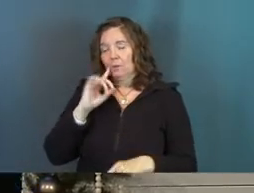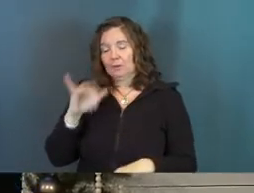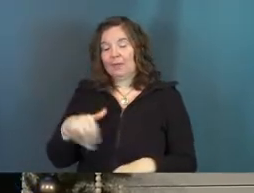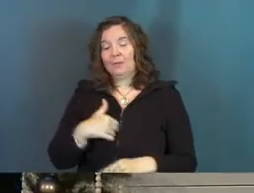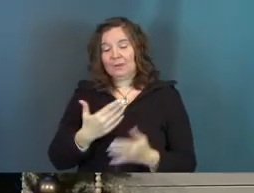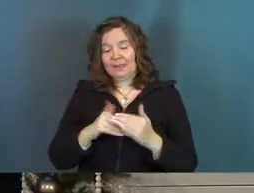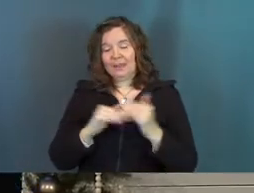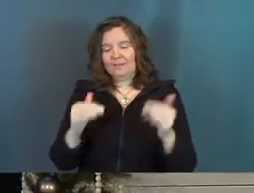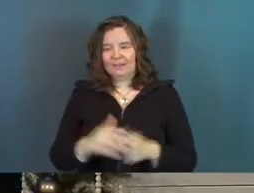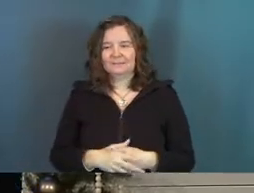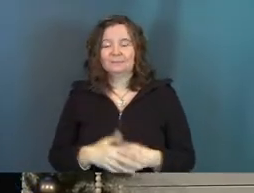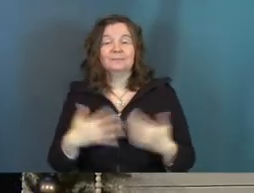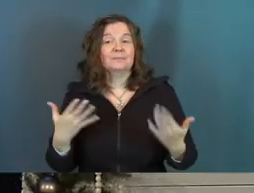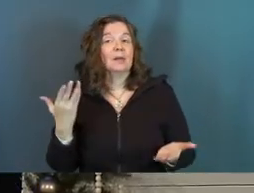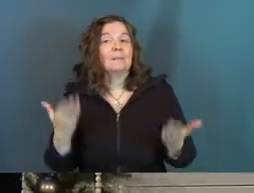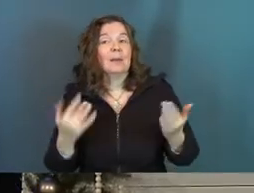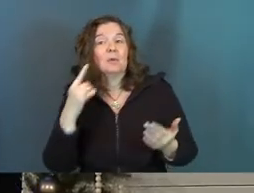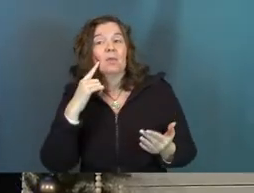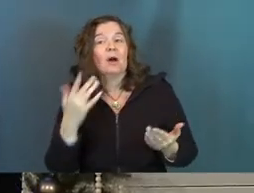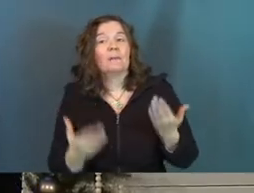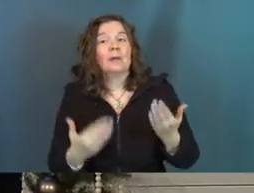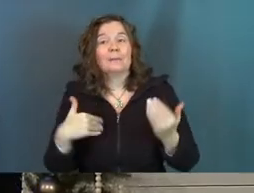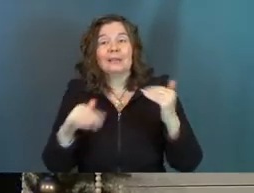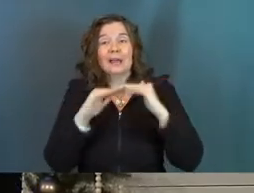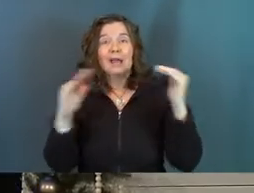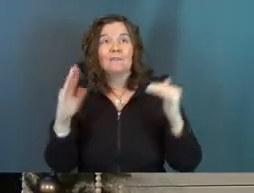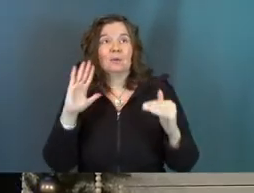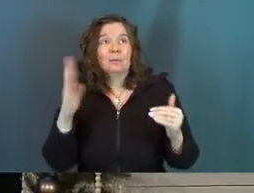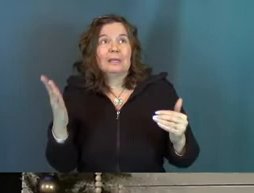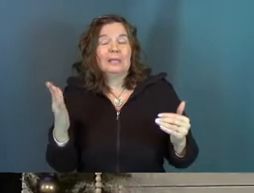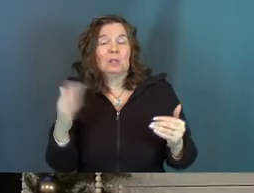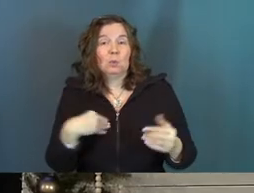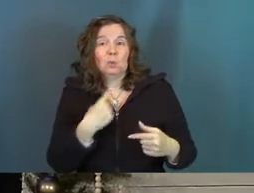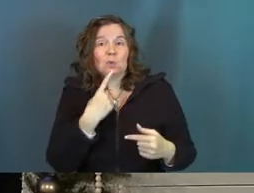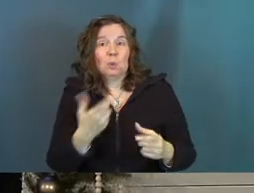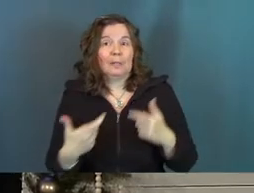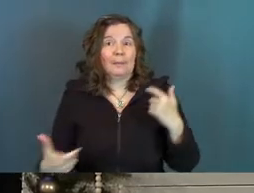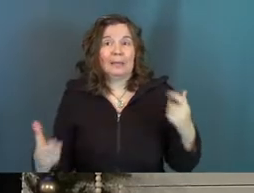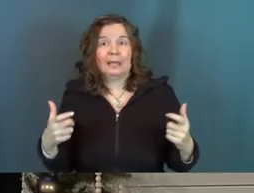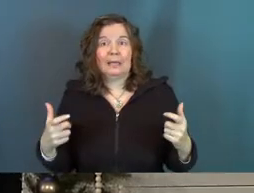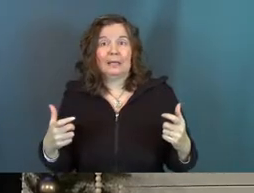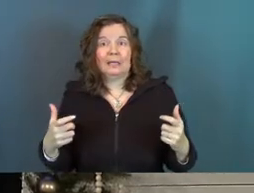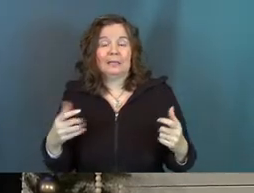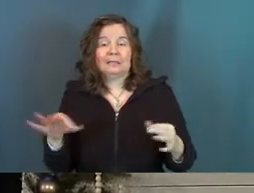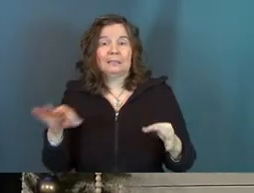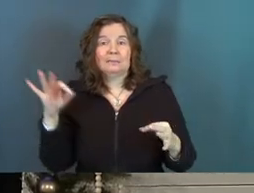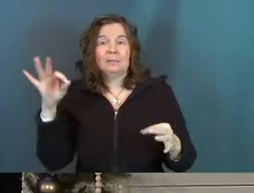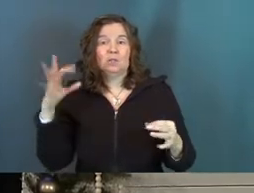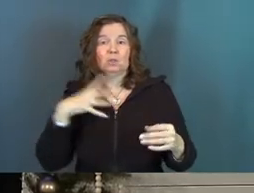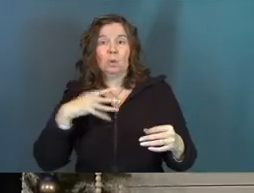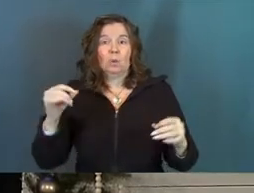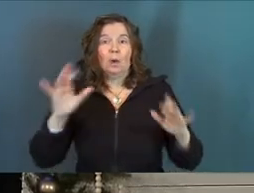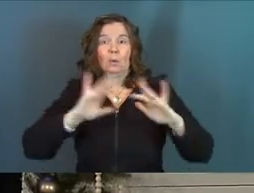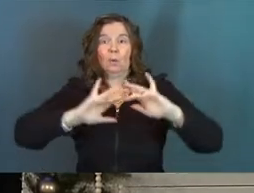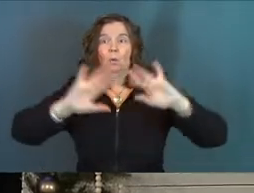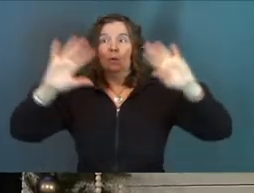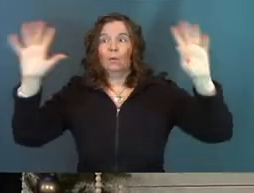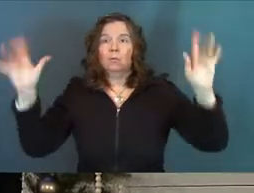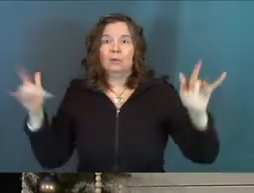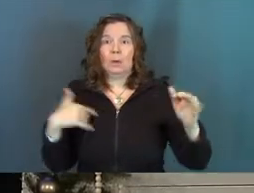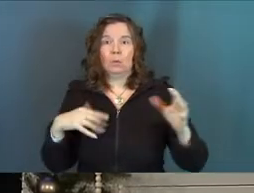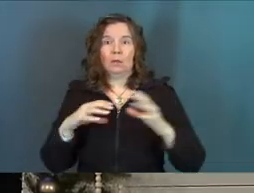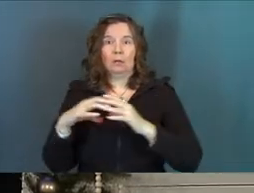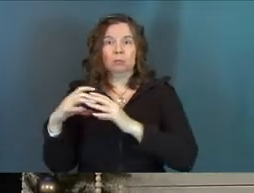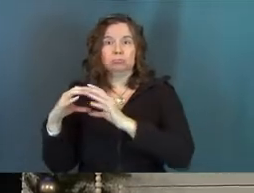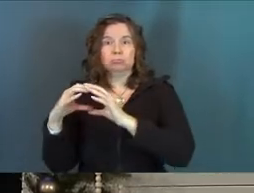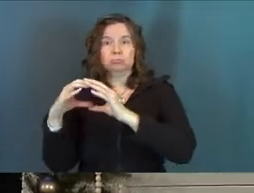to with heaven. So, but maybe you thought that. Maybe you thought heaven's just going to be, you were told it's going to be this big, like, spiritual white abyss, and we're just like these